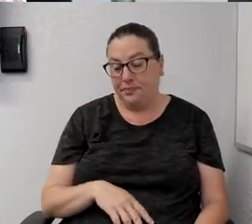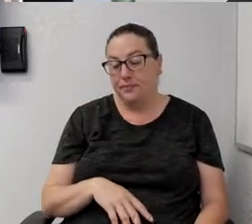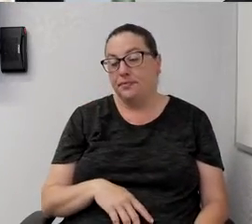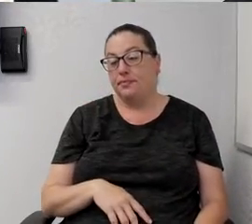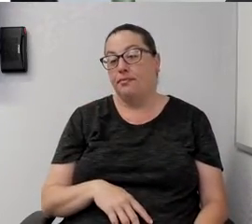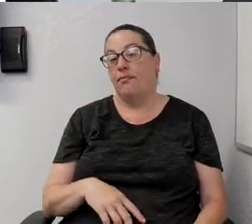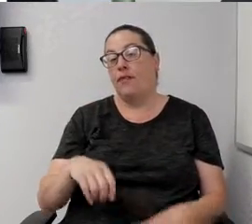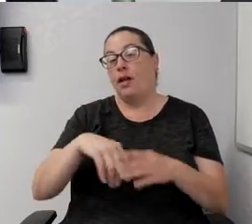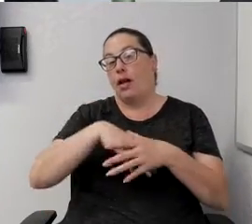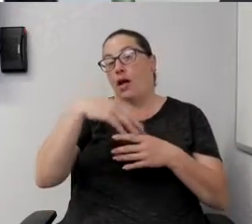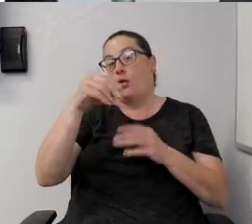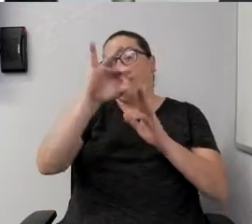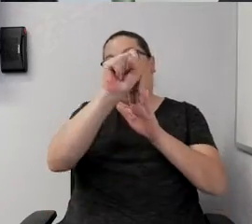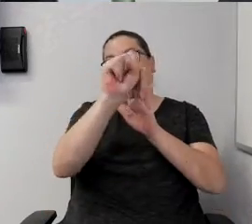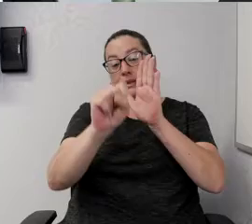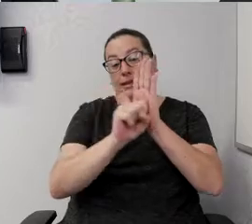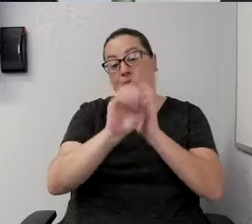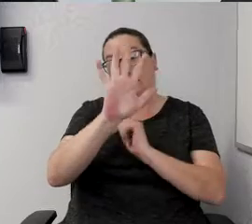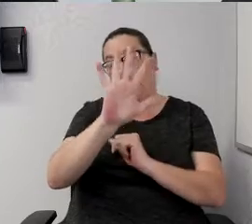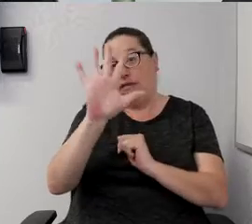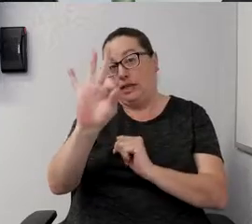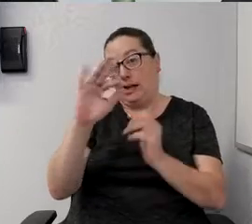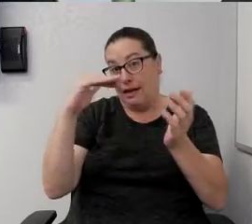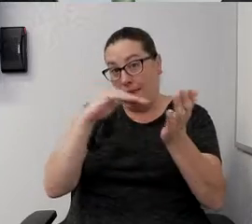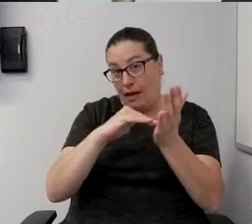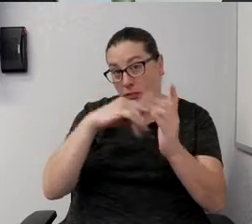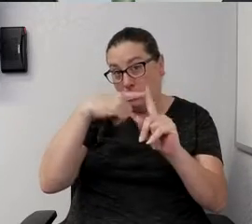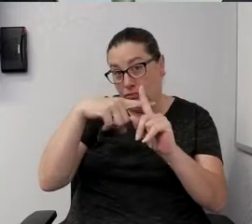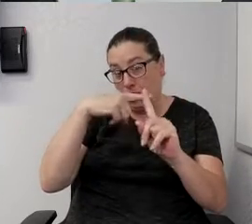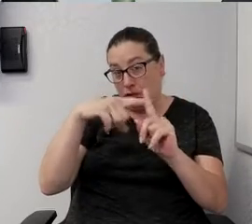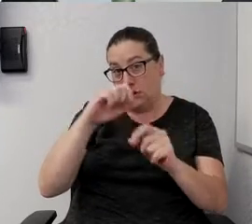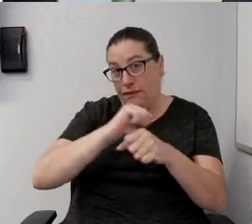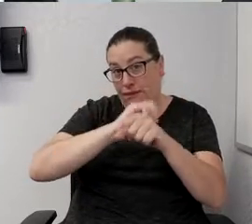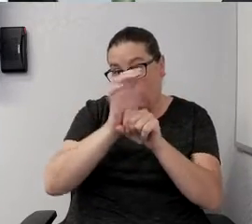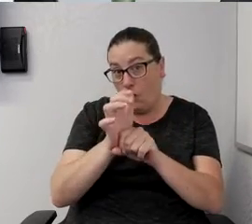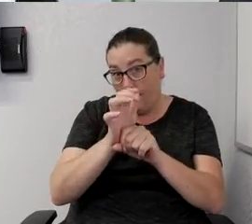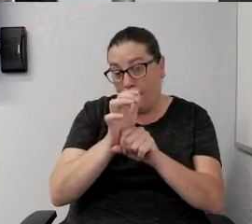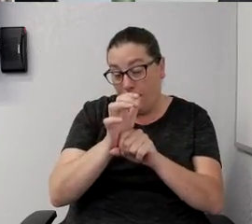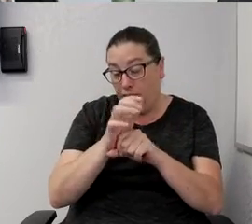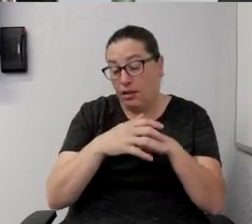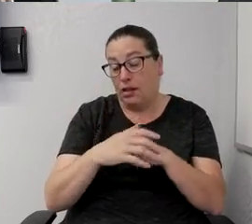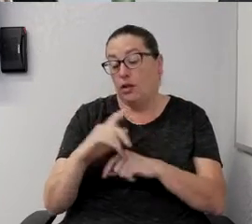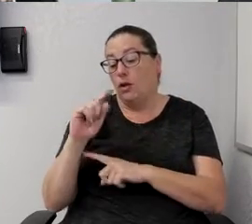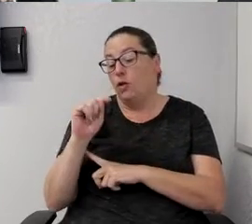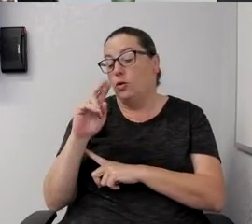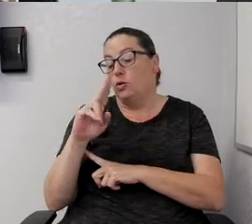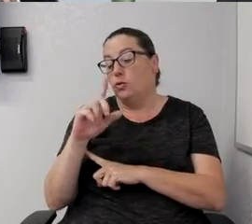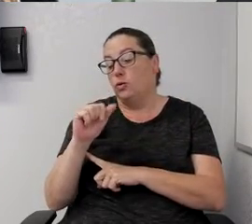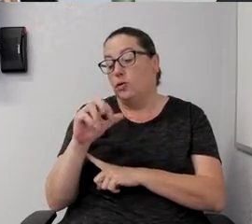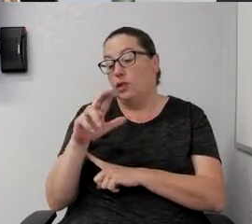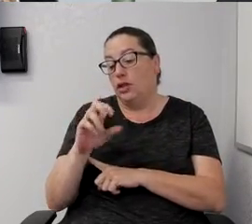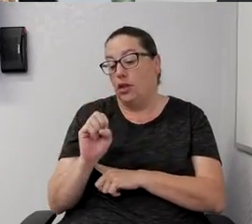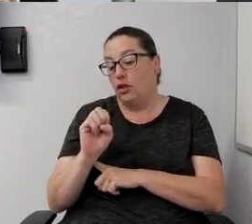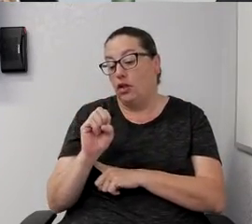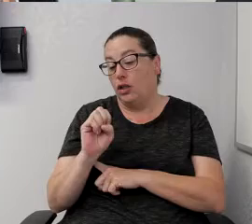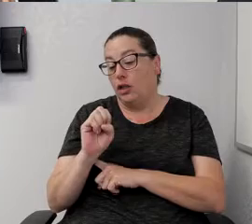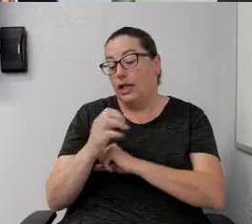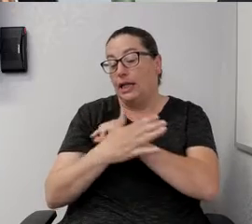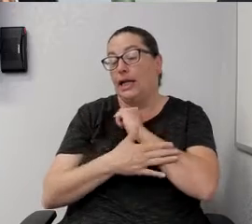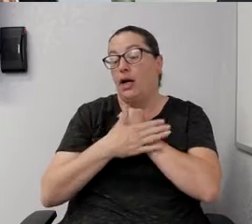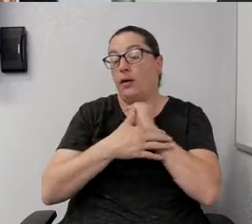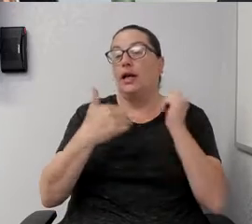state's 59,000 positive cases, Tulare County has had 916 of